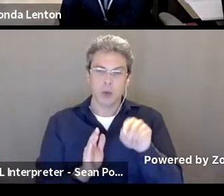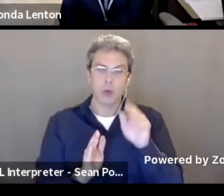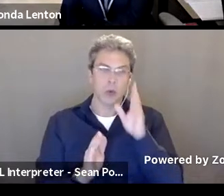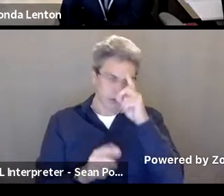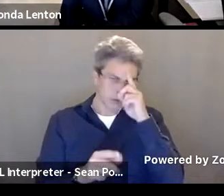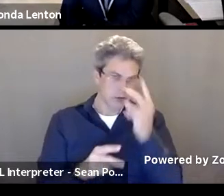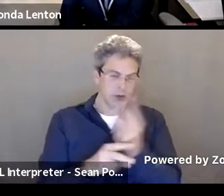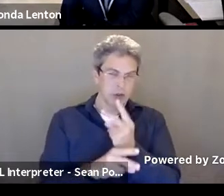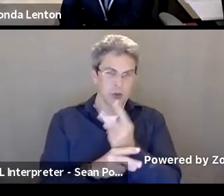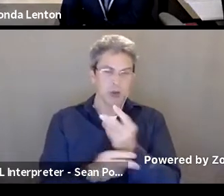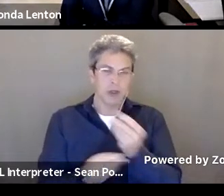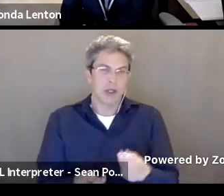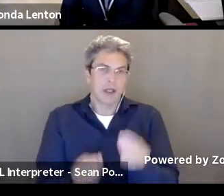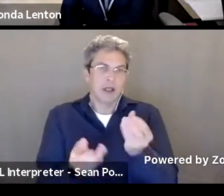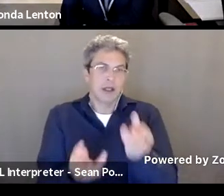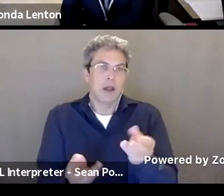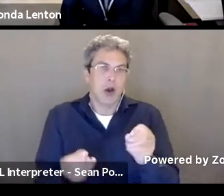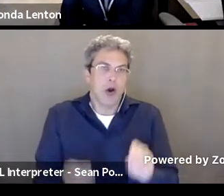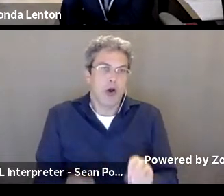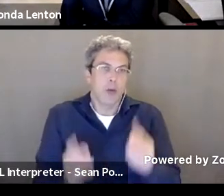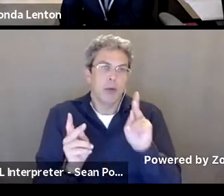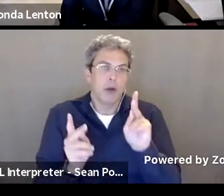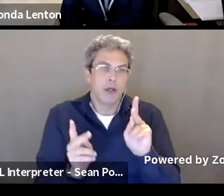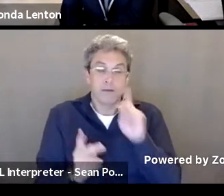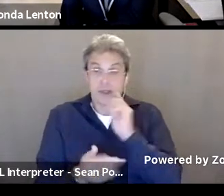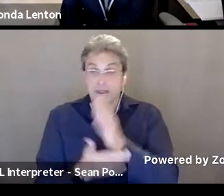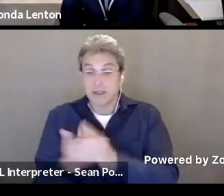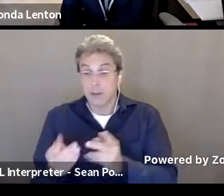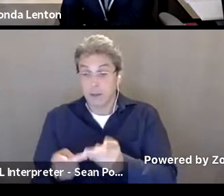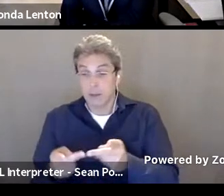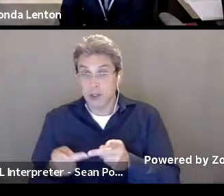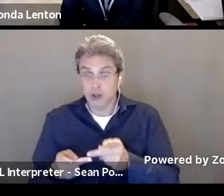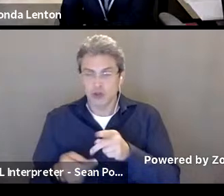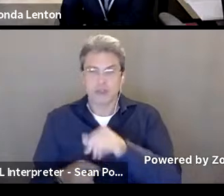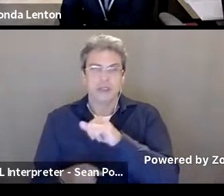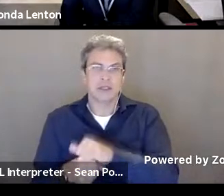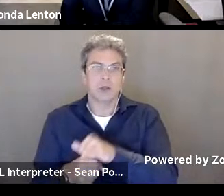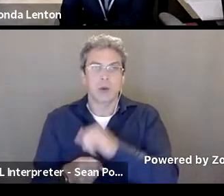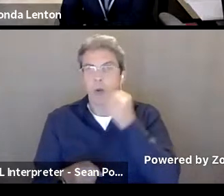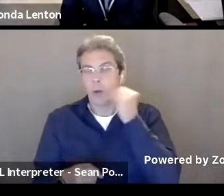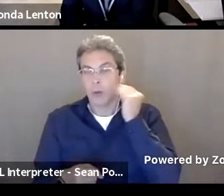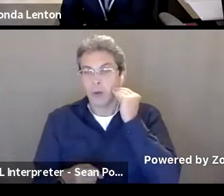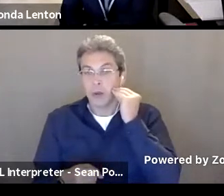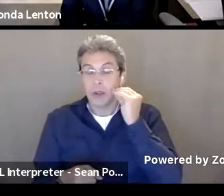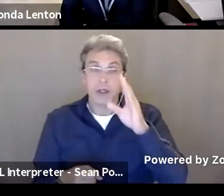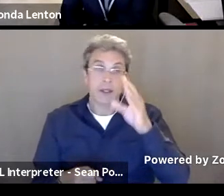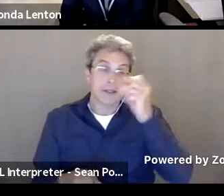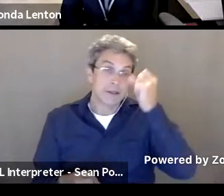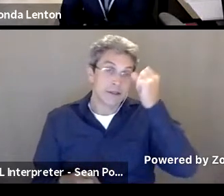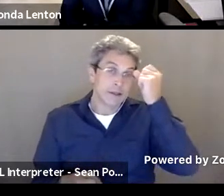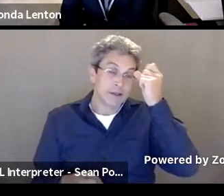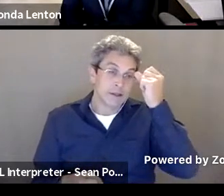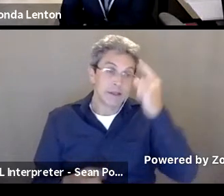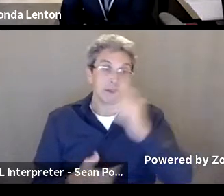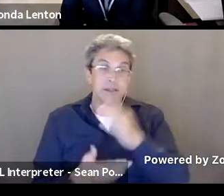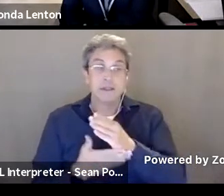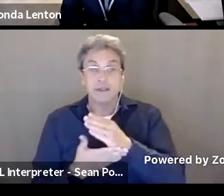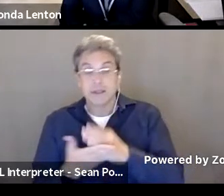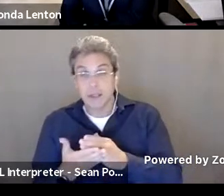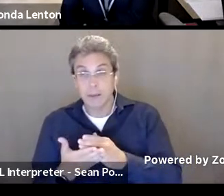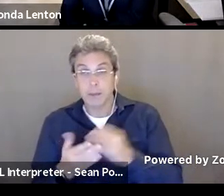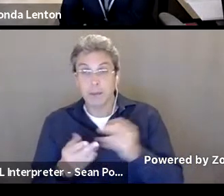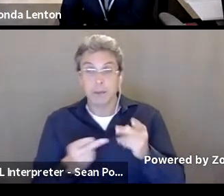providing those opportunities for some positions. Keeping in mind, of course, that there are going to be some